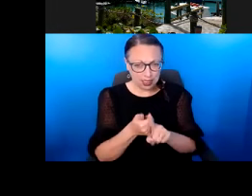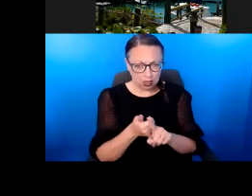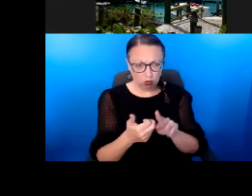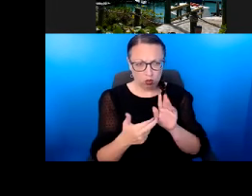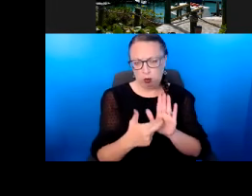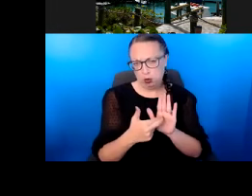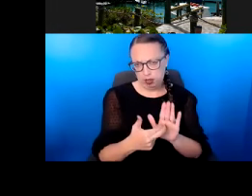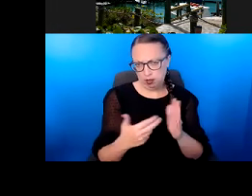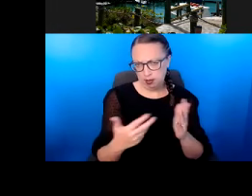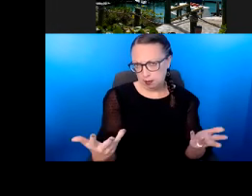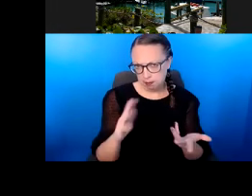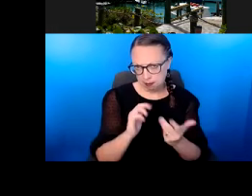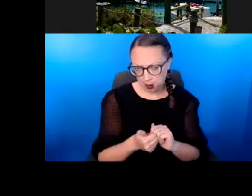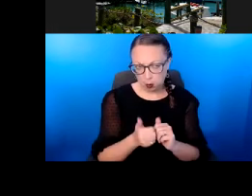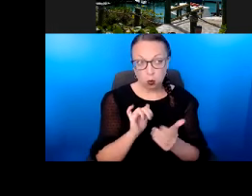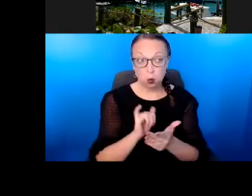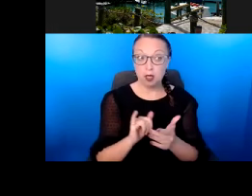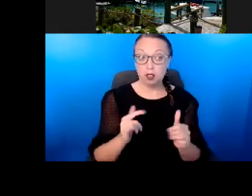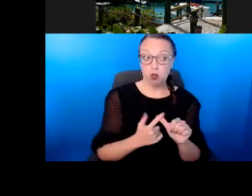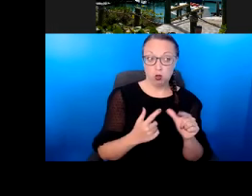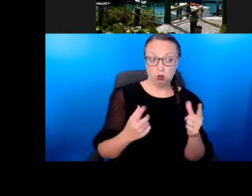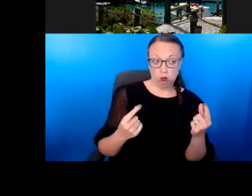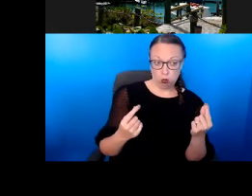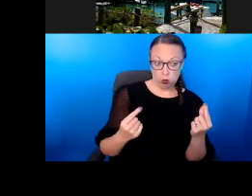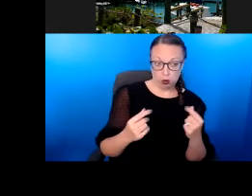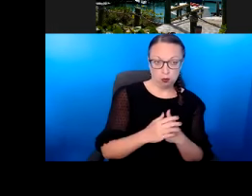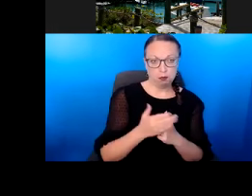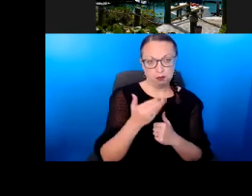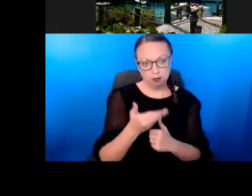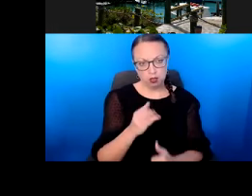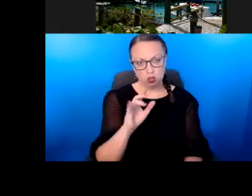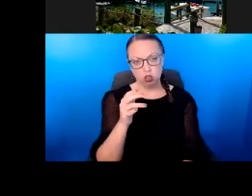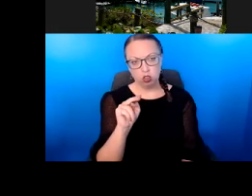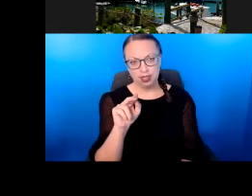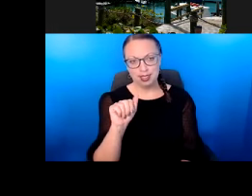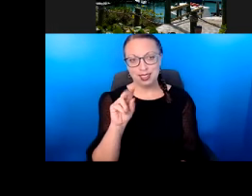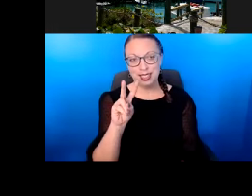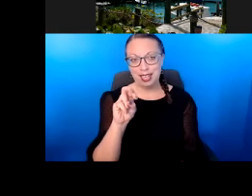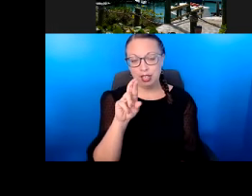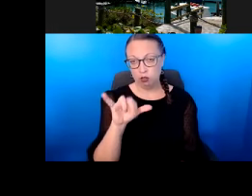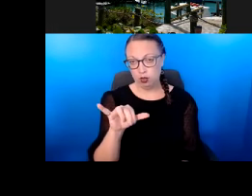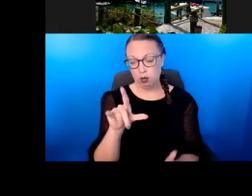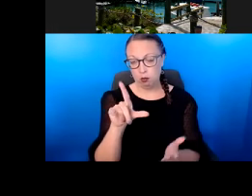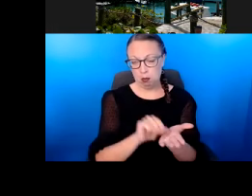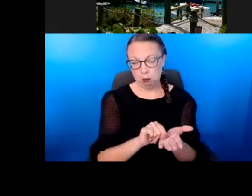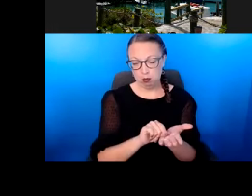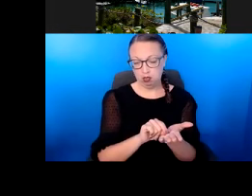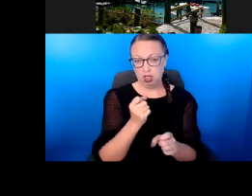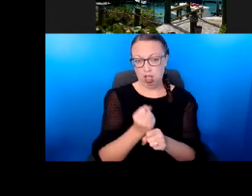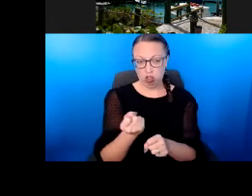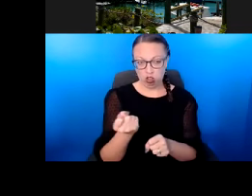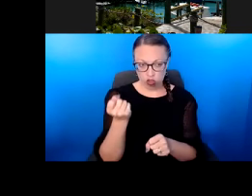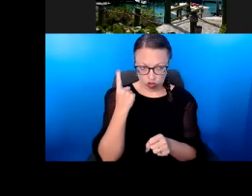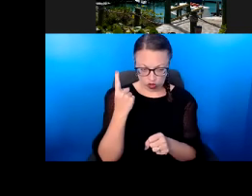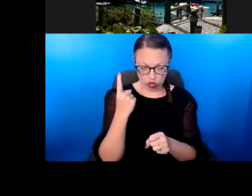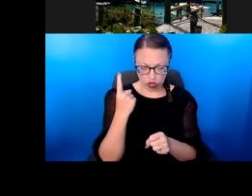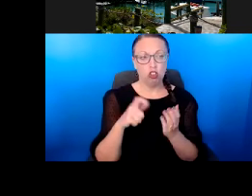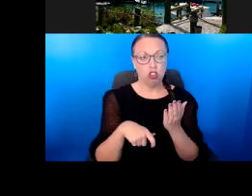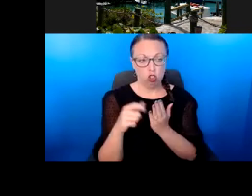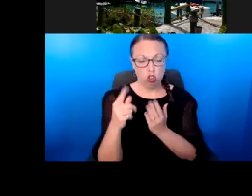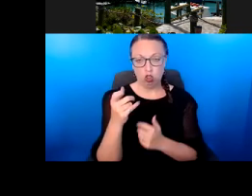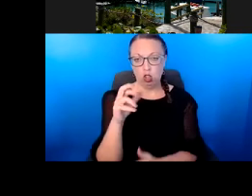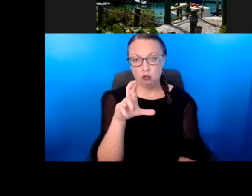So that's the first thing we did. This is Jason Avery. This was published last year, Journal of Neuroscience. And